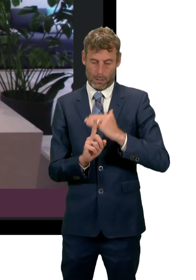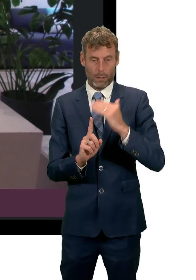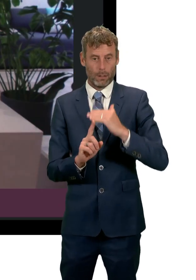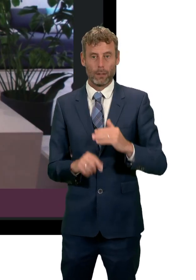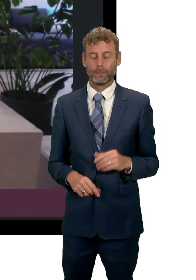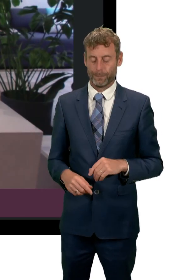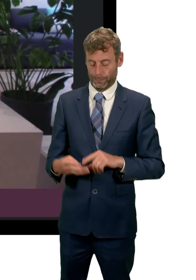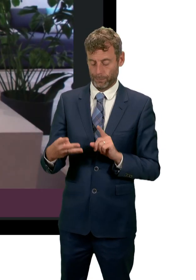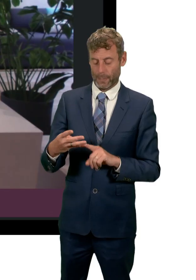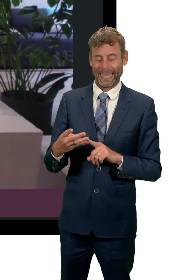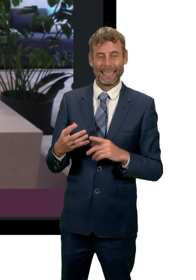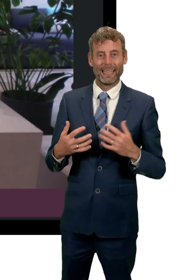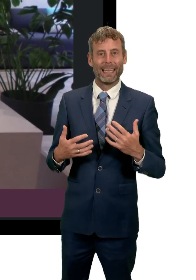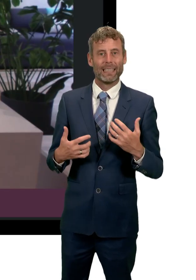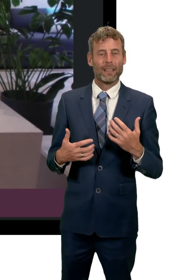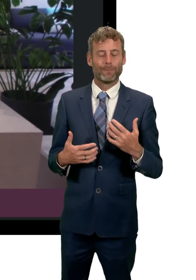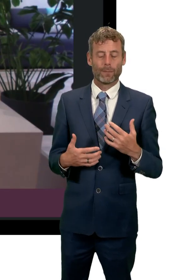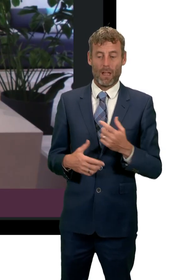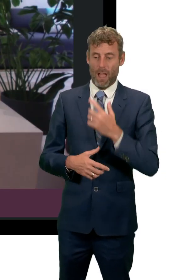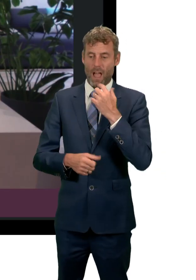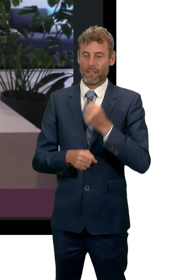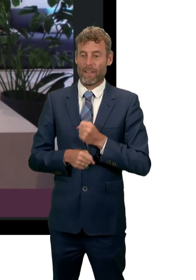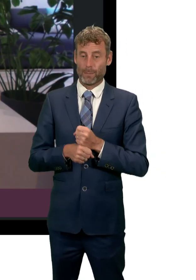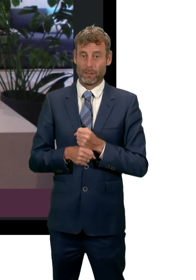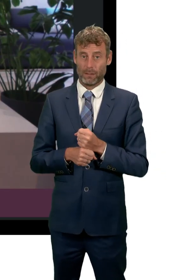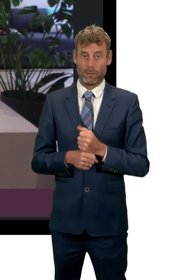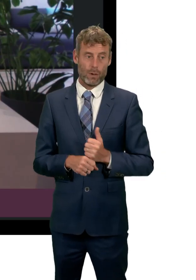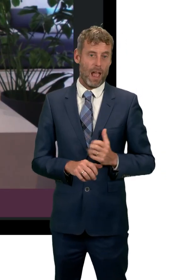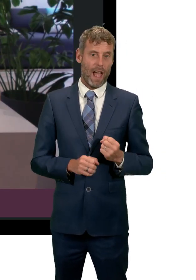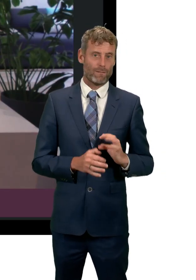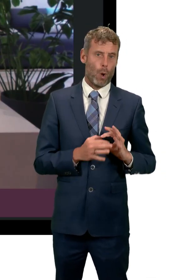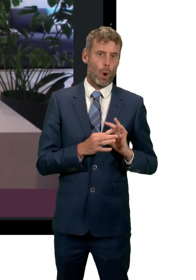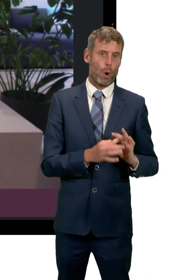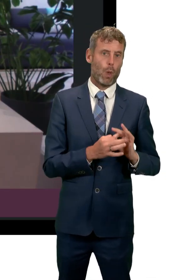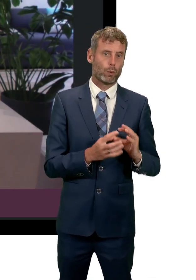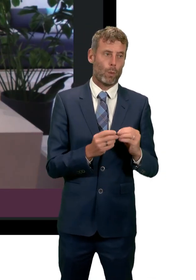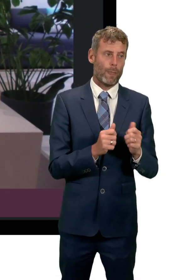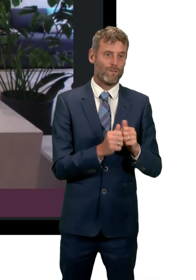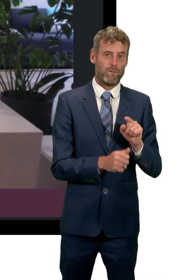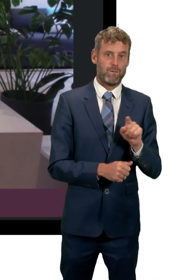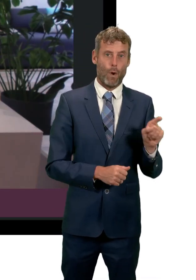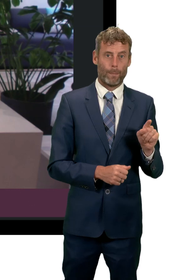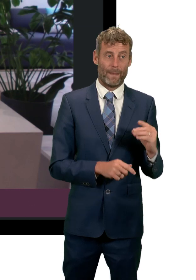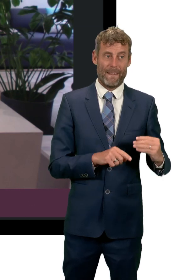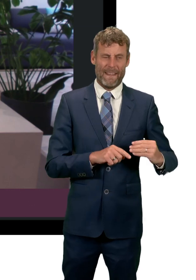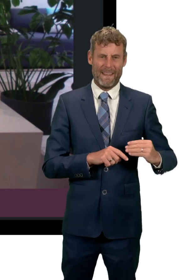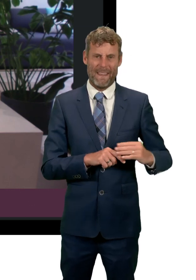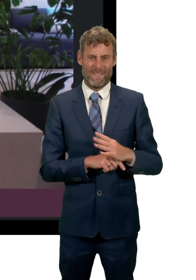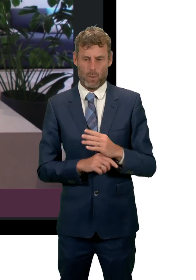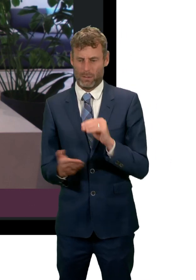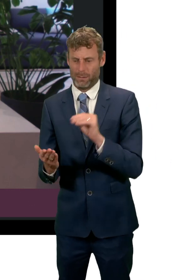Getting rid of conflicts of interest from government advisory bodies, getting proper disclosure of